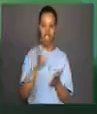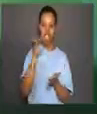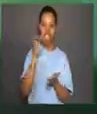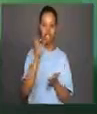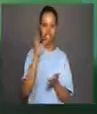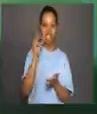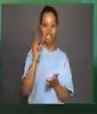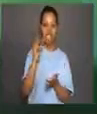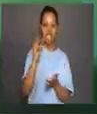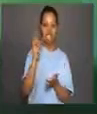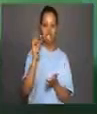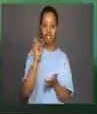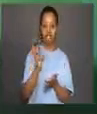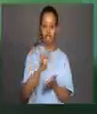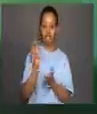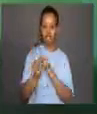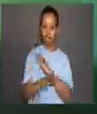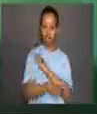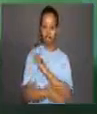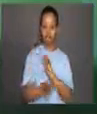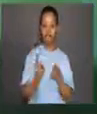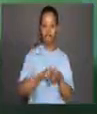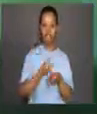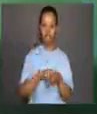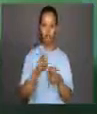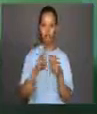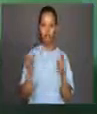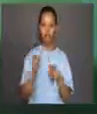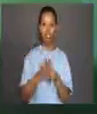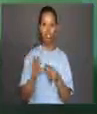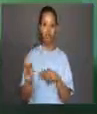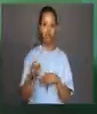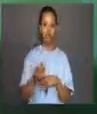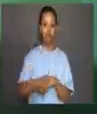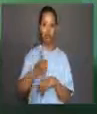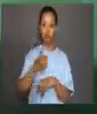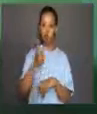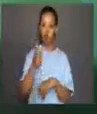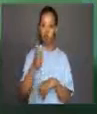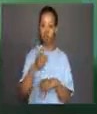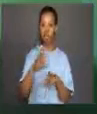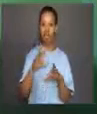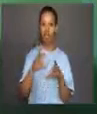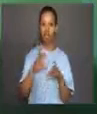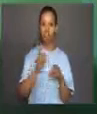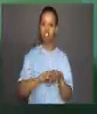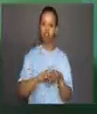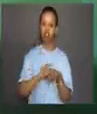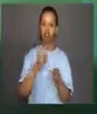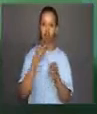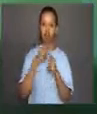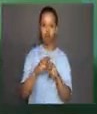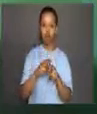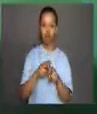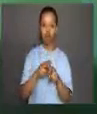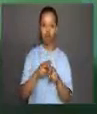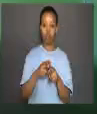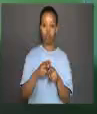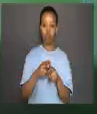so short, the main seasons in the taiga are winter and